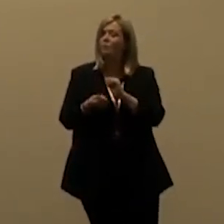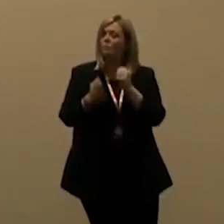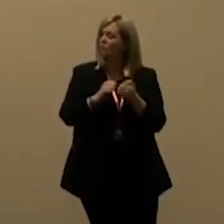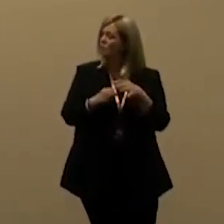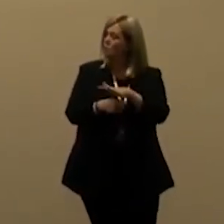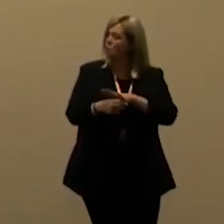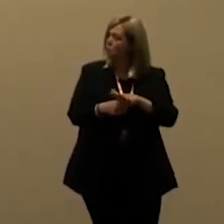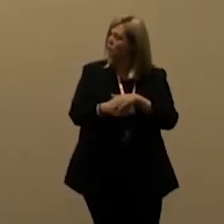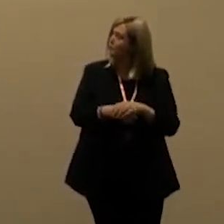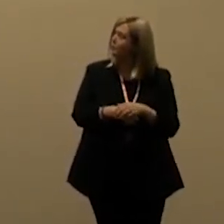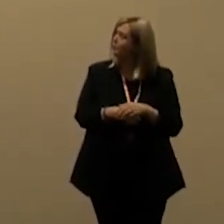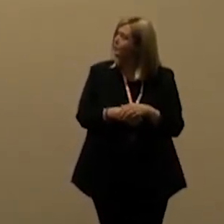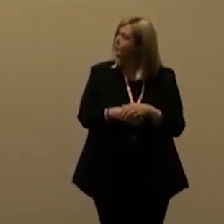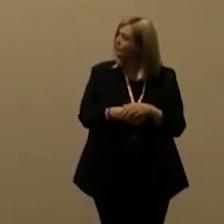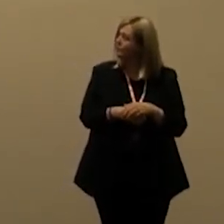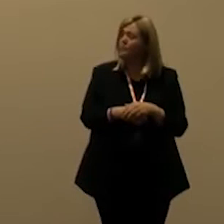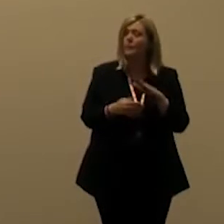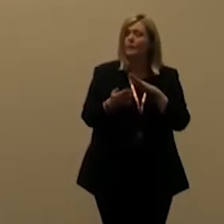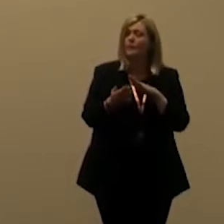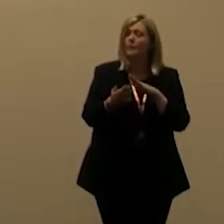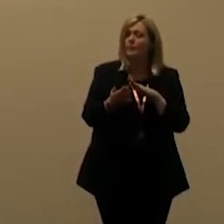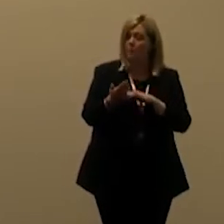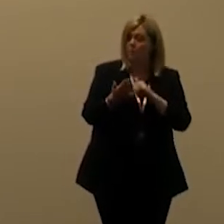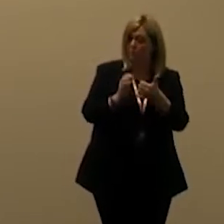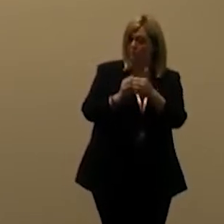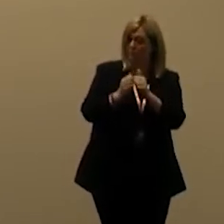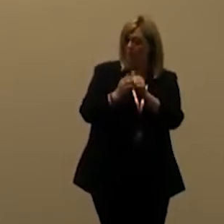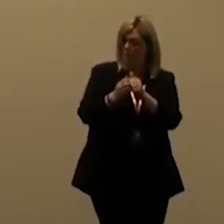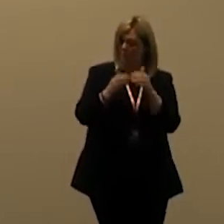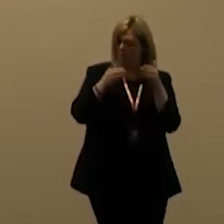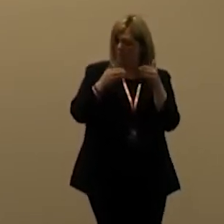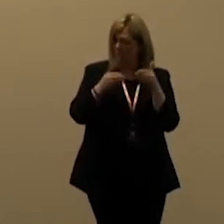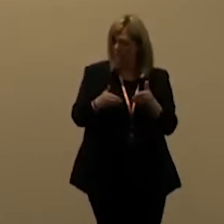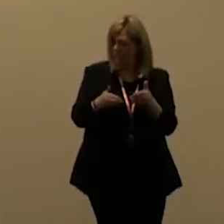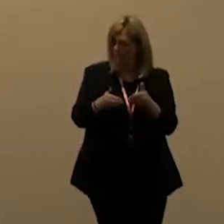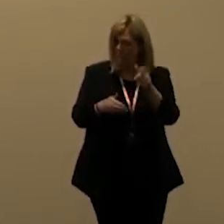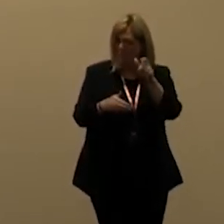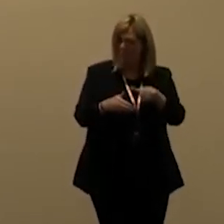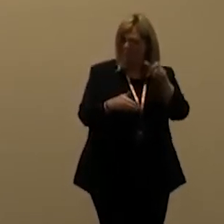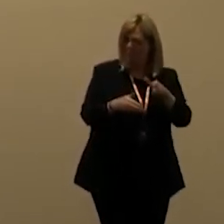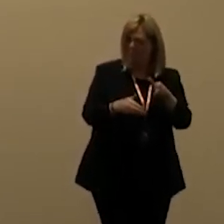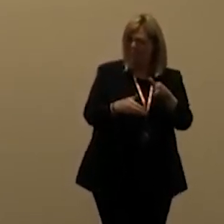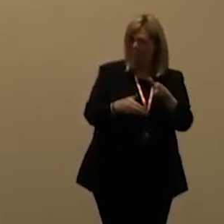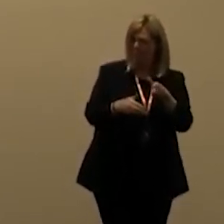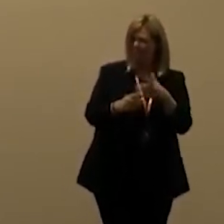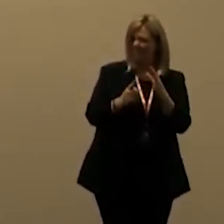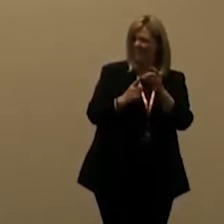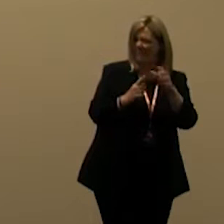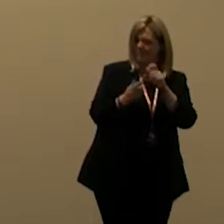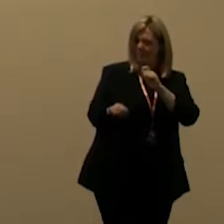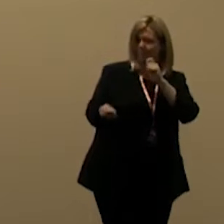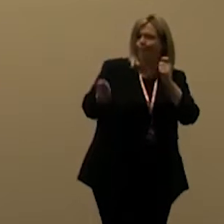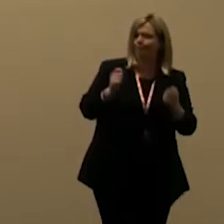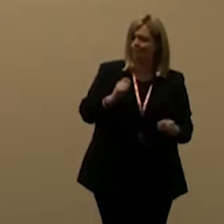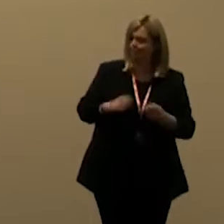Social. We're a Microsoft partner focusing on the people side of digital